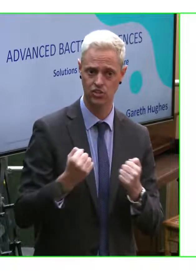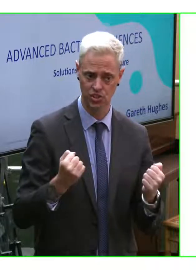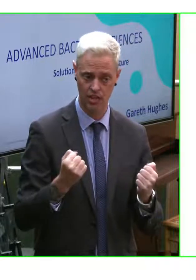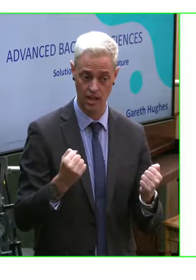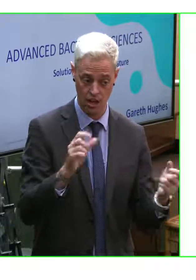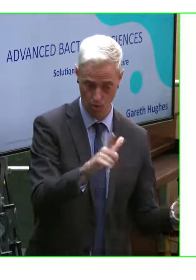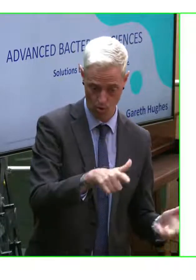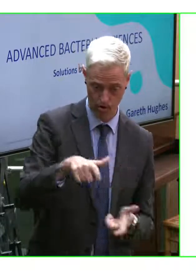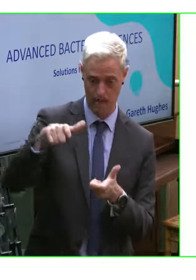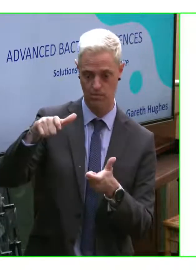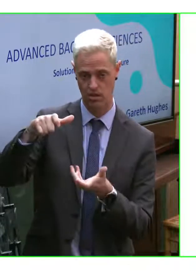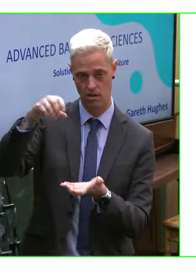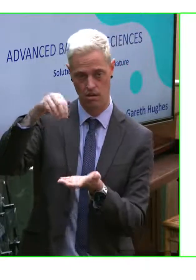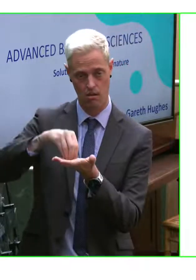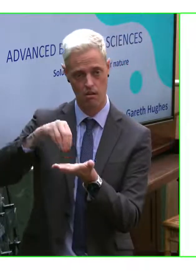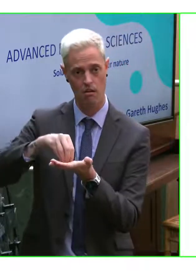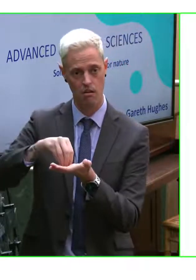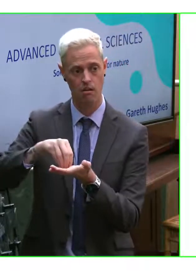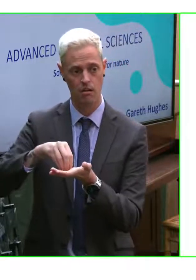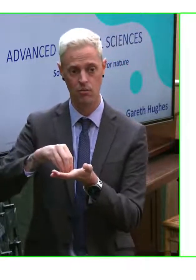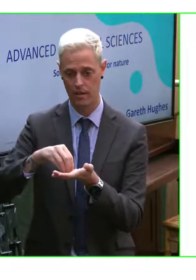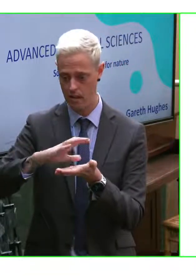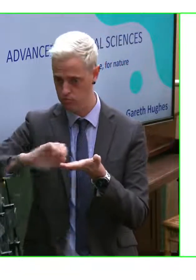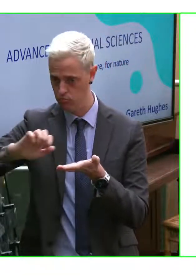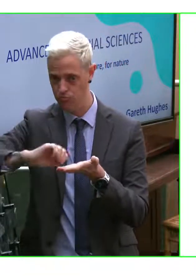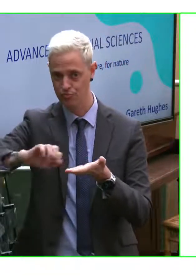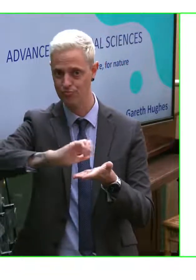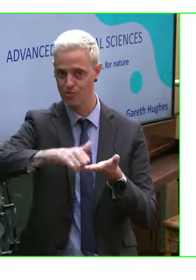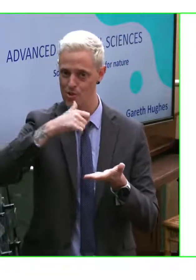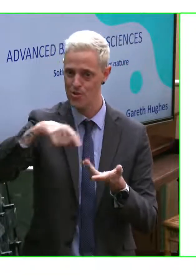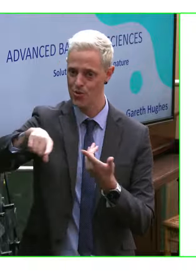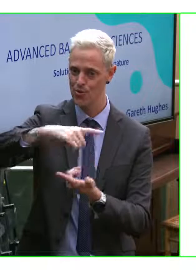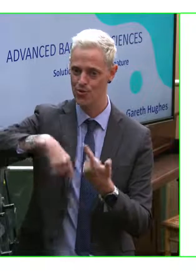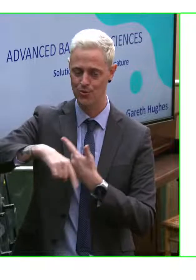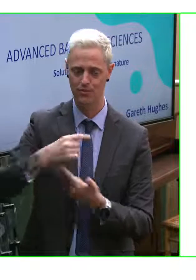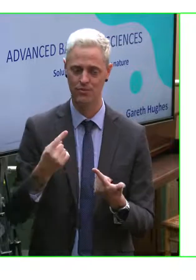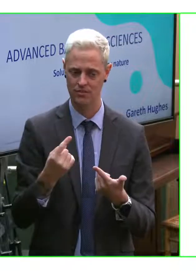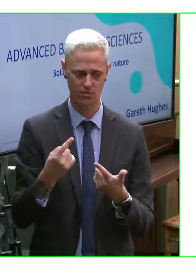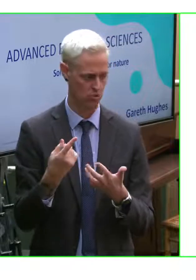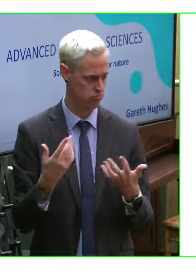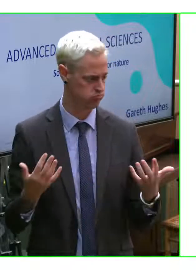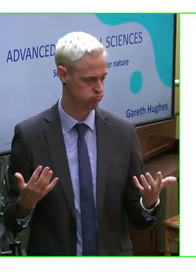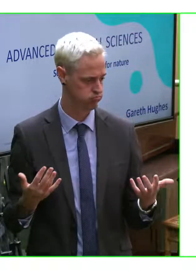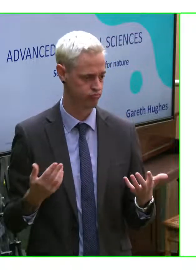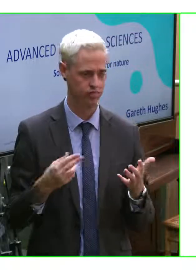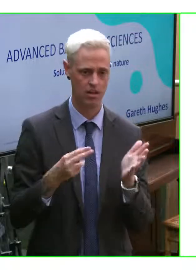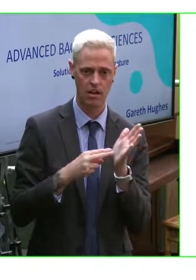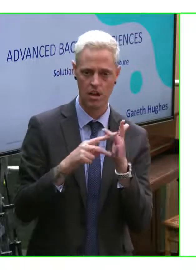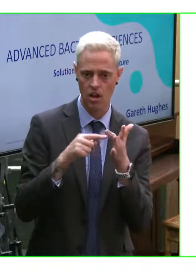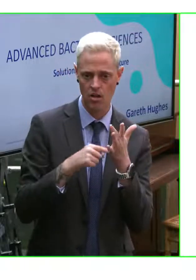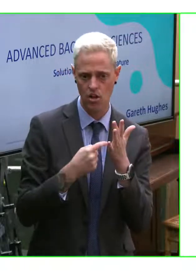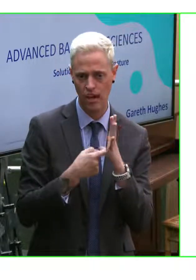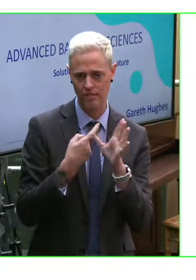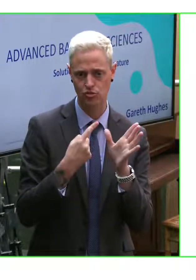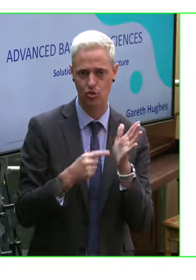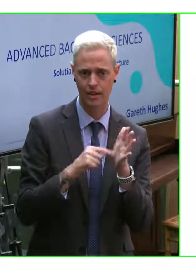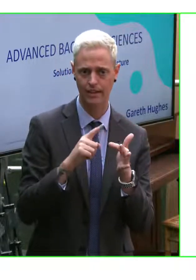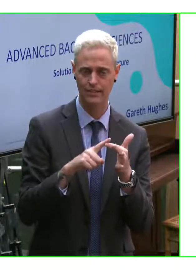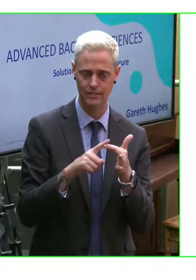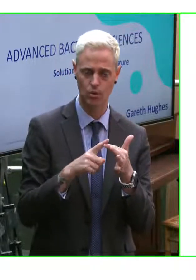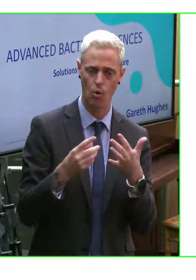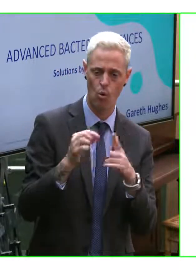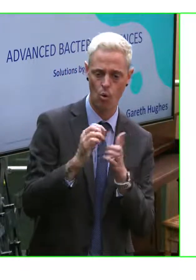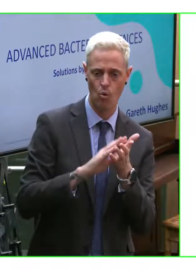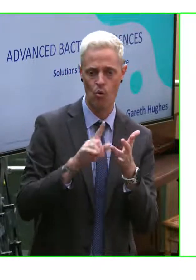capture the good stuff at the back end of those AD processes to create nitrates and phosphates that can then